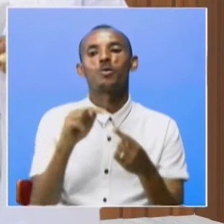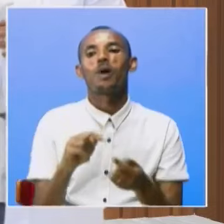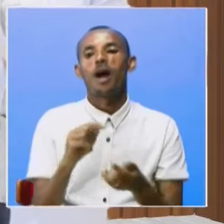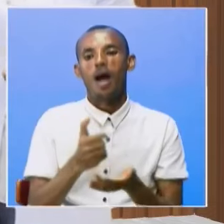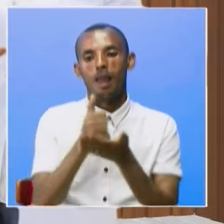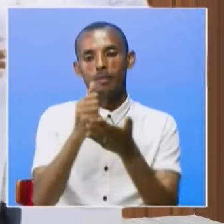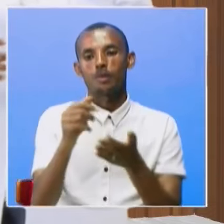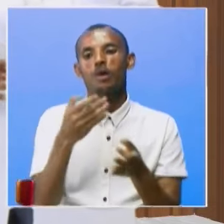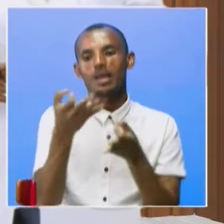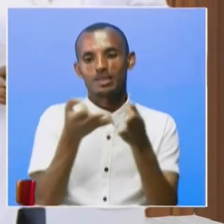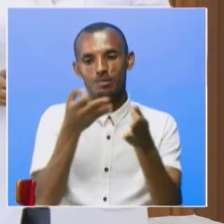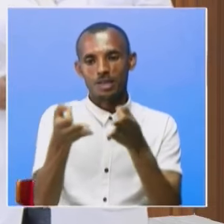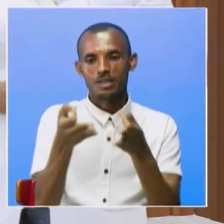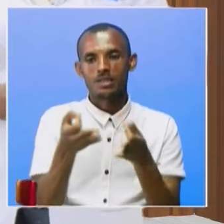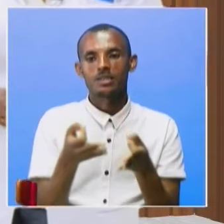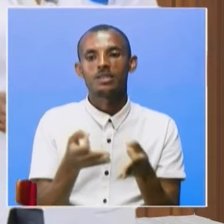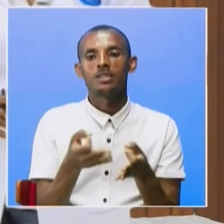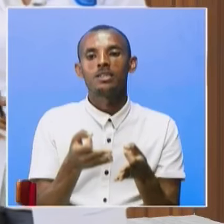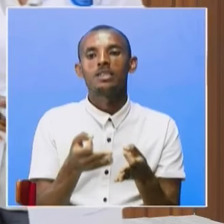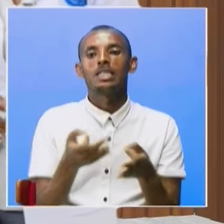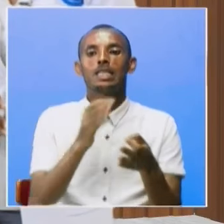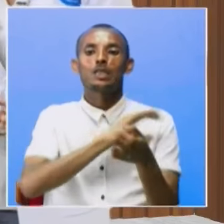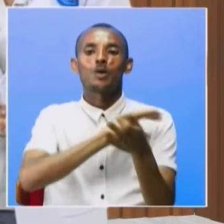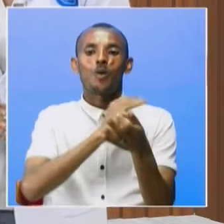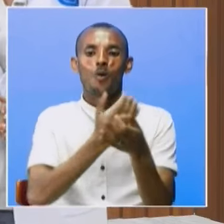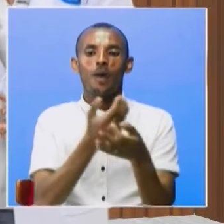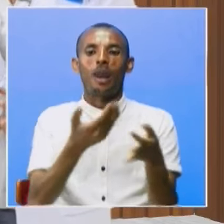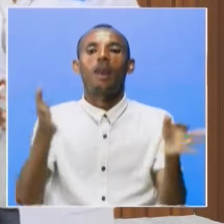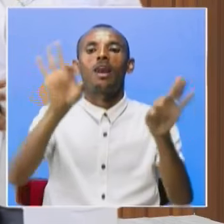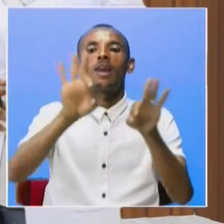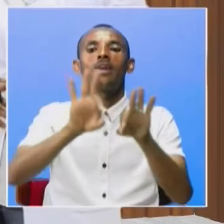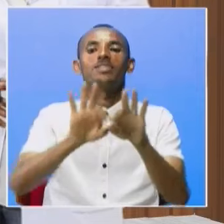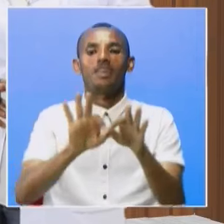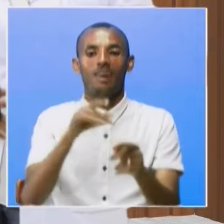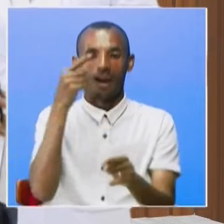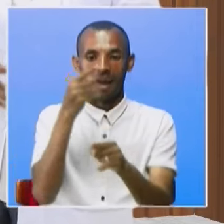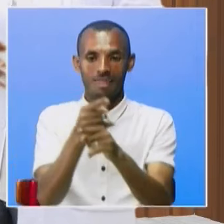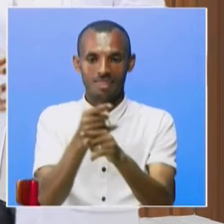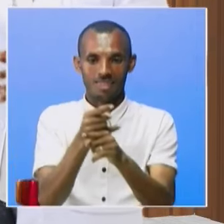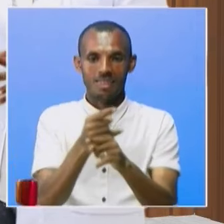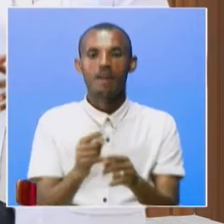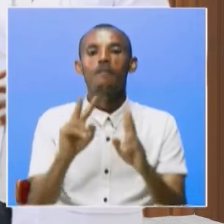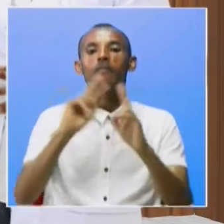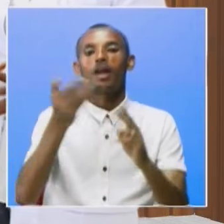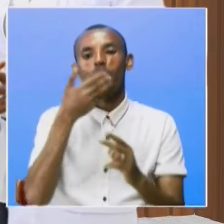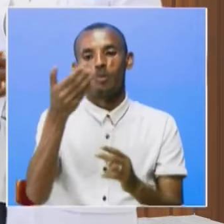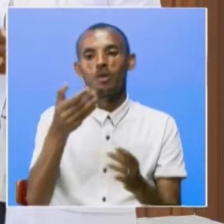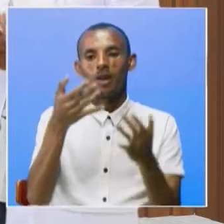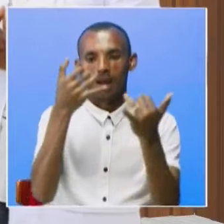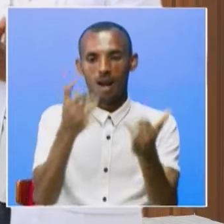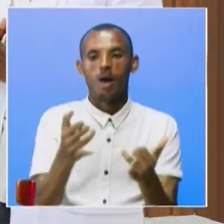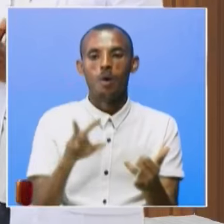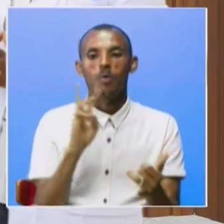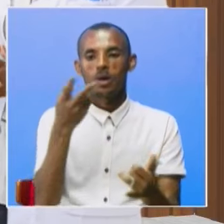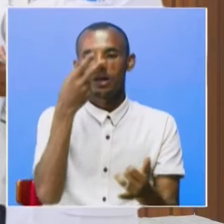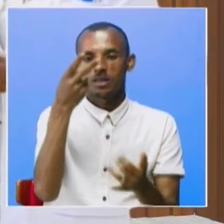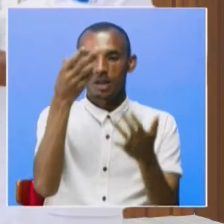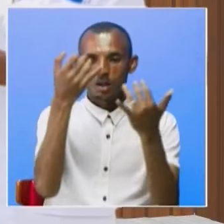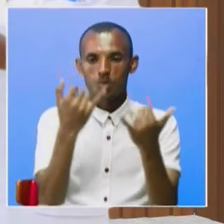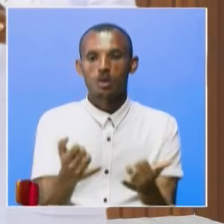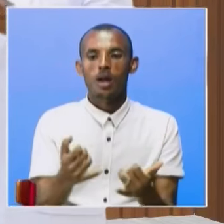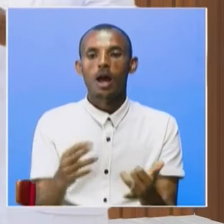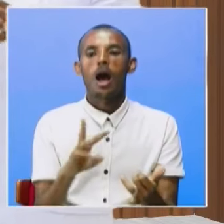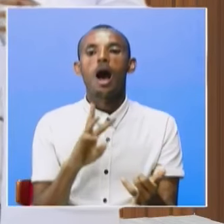to express or tell what? Strong necessity, right? Very good. Now we will see today how